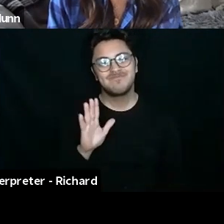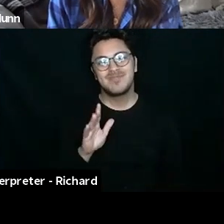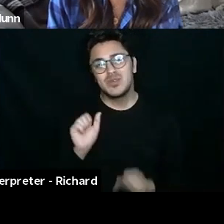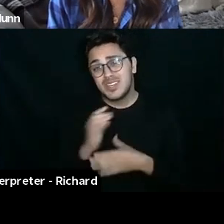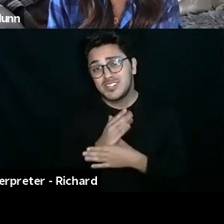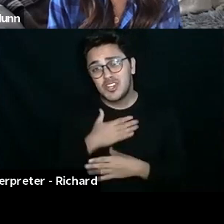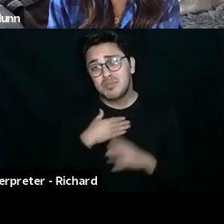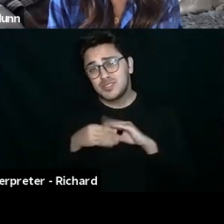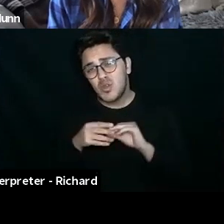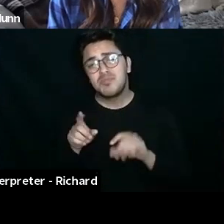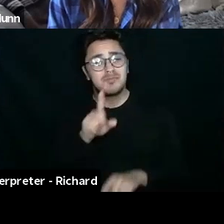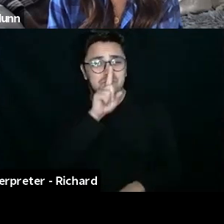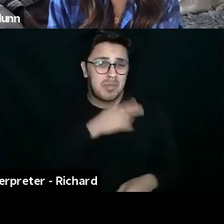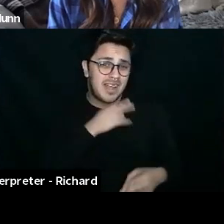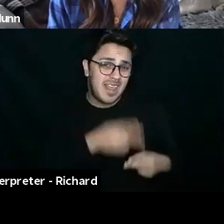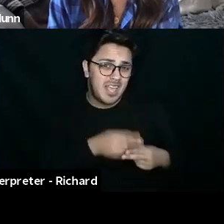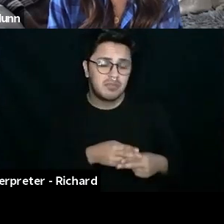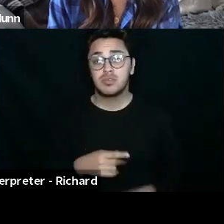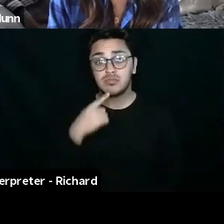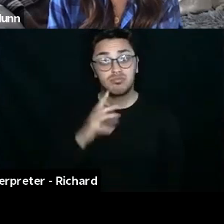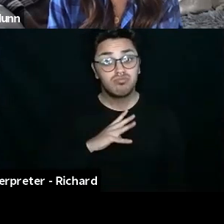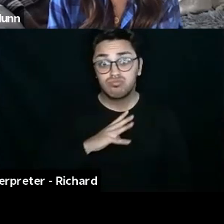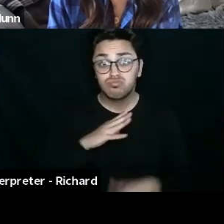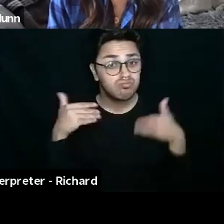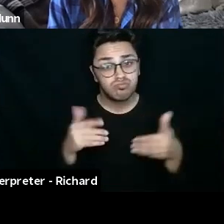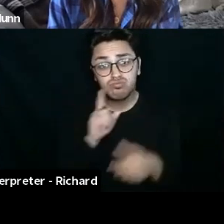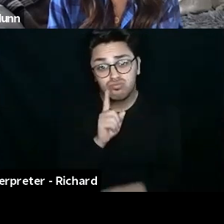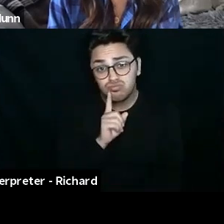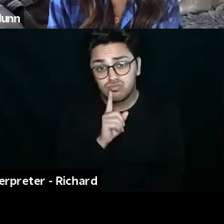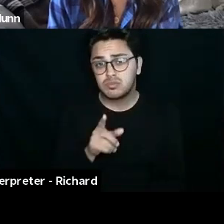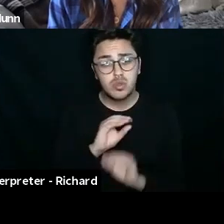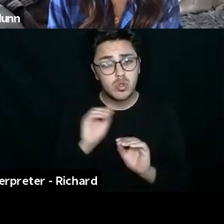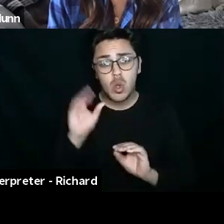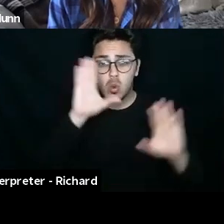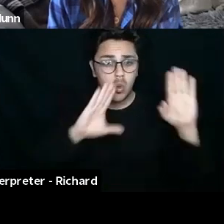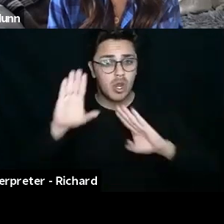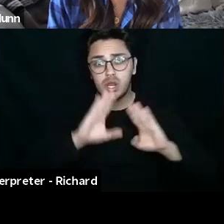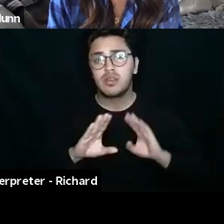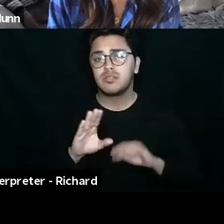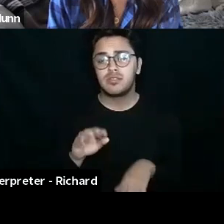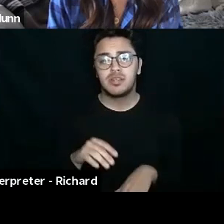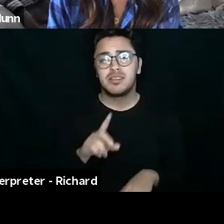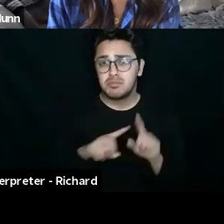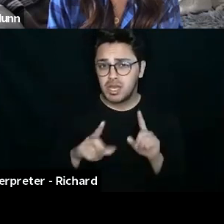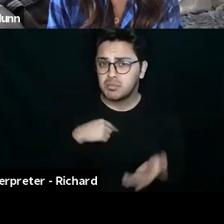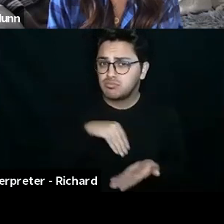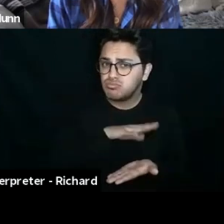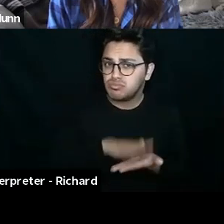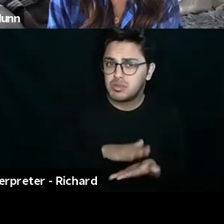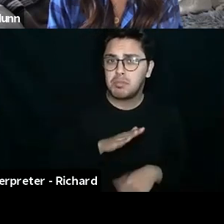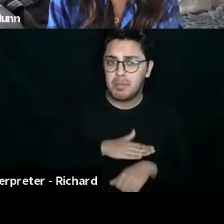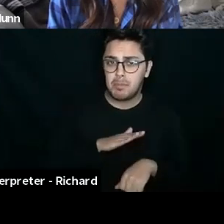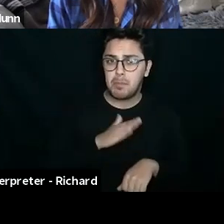story, just don't use my name. And I said, okay, that's fine. Totally don't worry about your name or where the donut shop is, but let me just put it in my Instagram